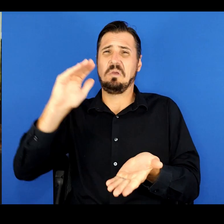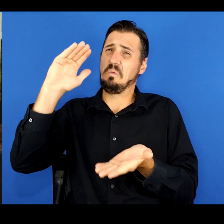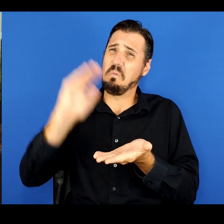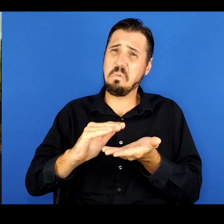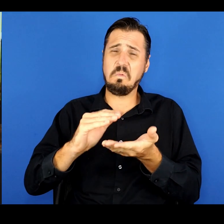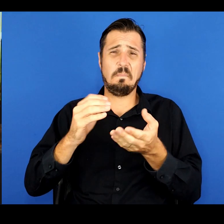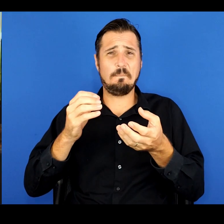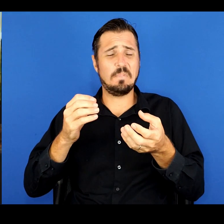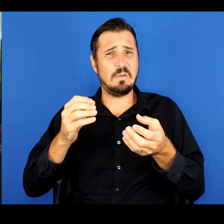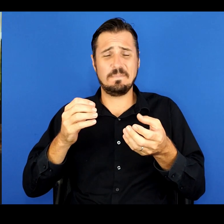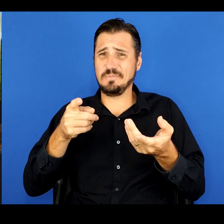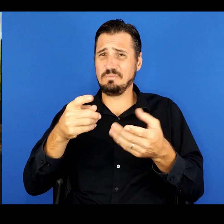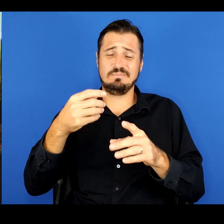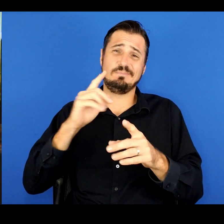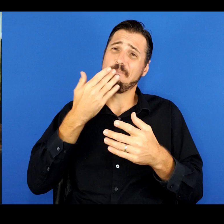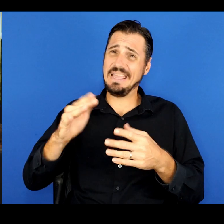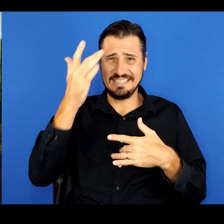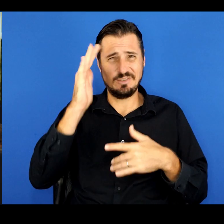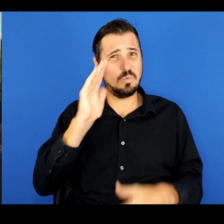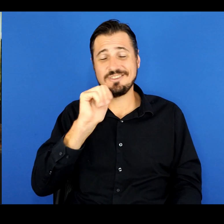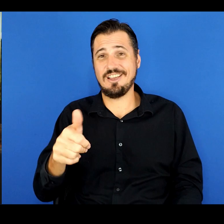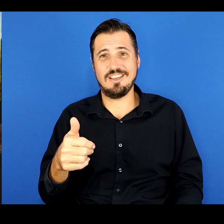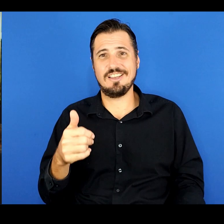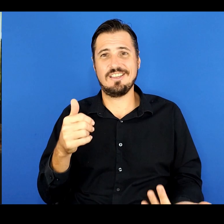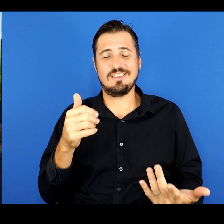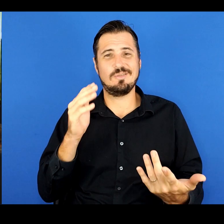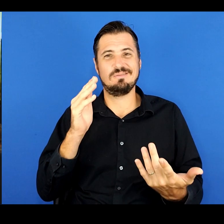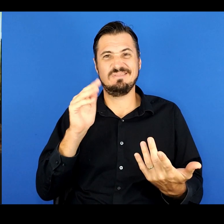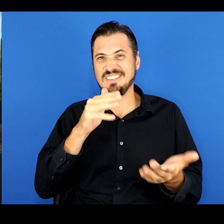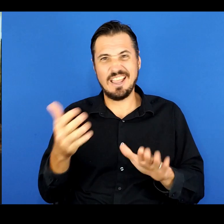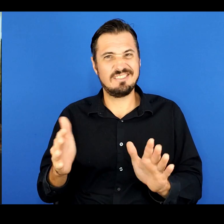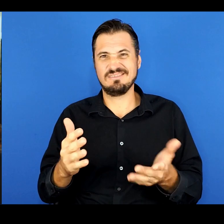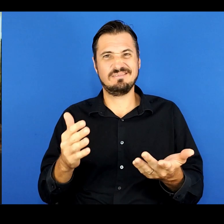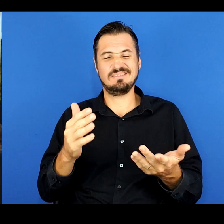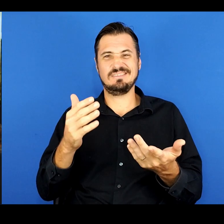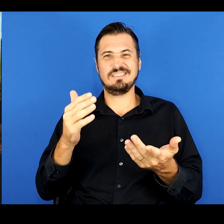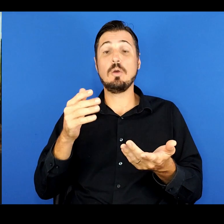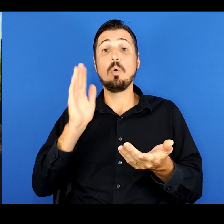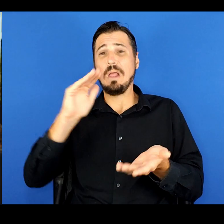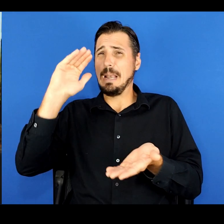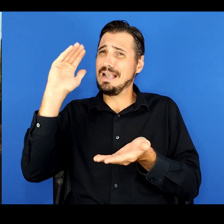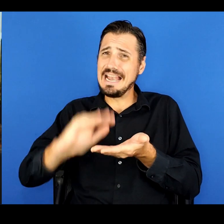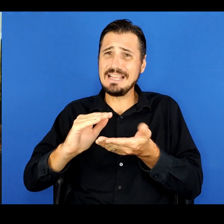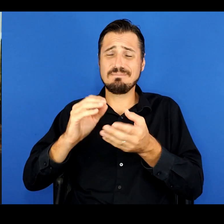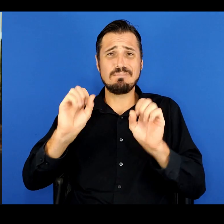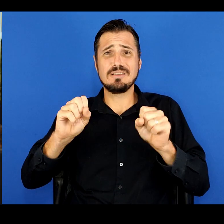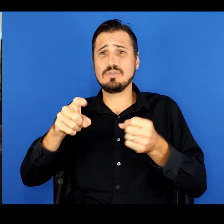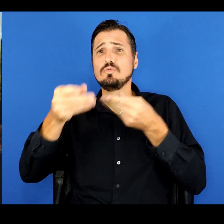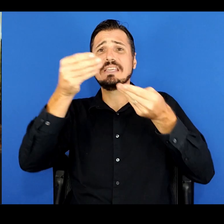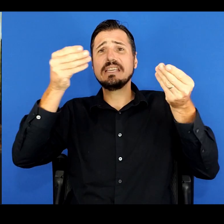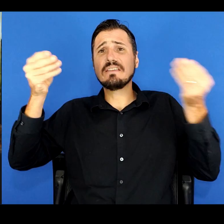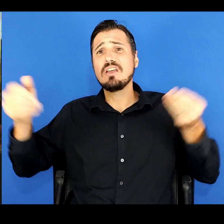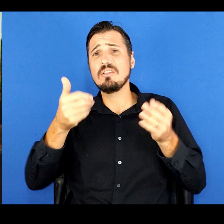hospitalization. And it decreases the likelihood that you will transmit disease to others. All of these protections apply significantly